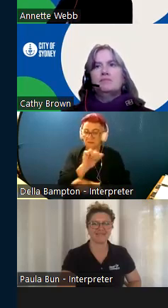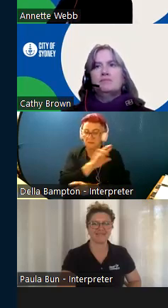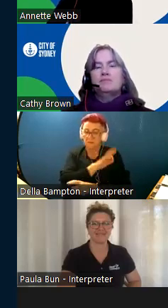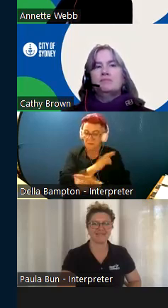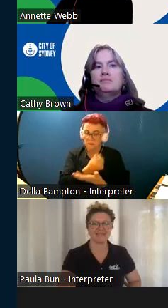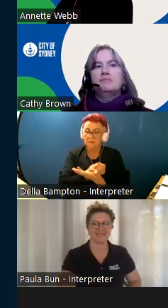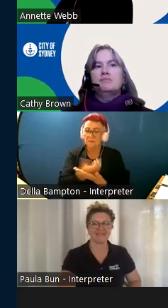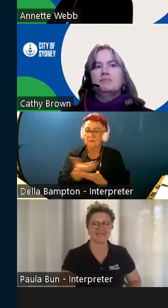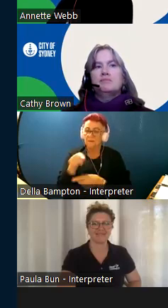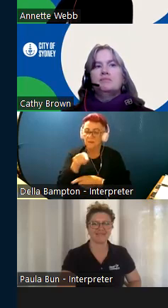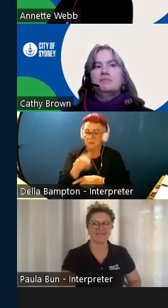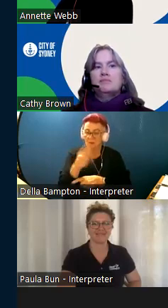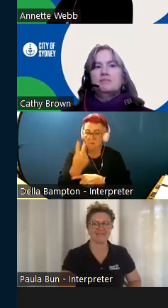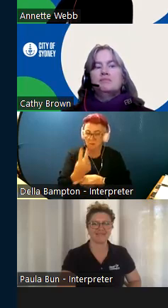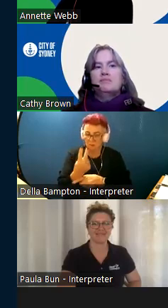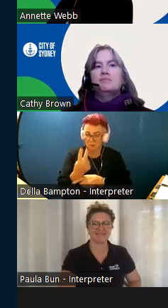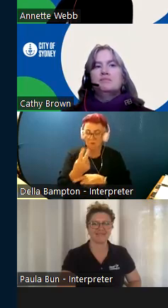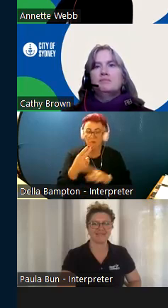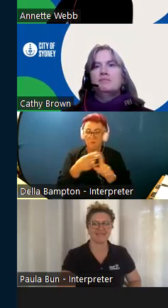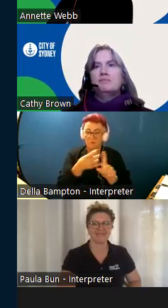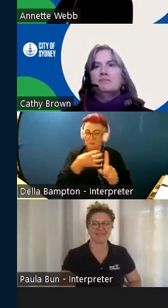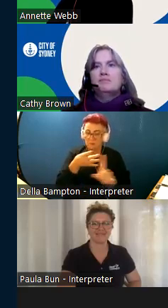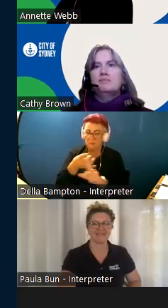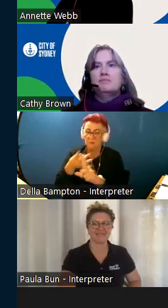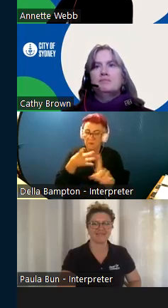cost, those two particular